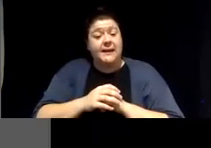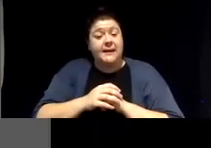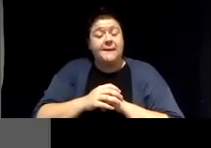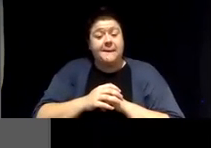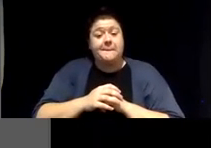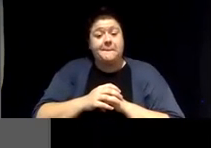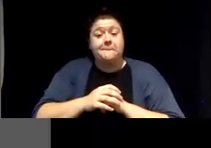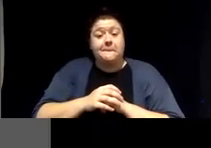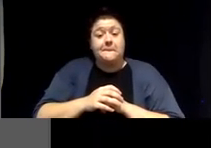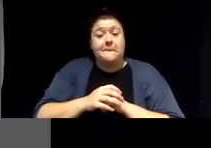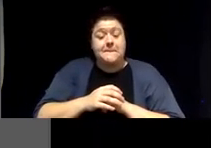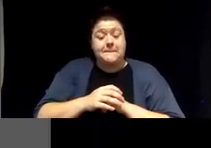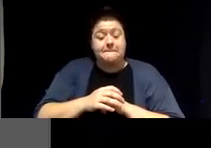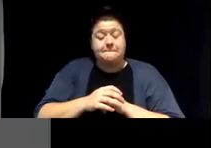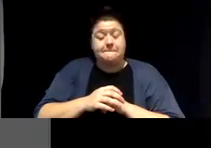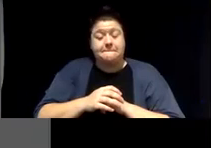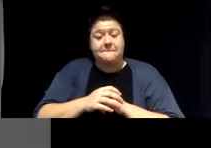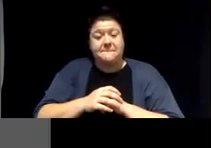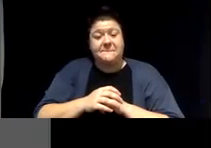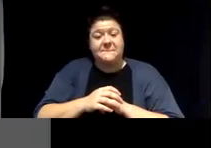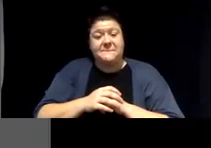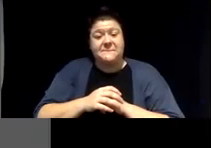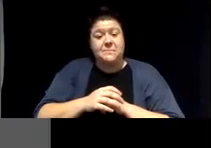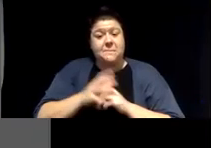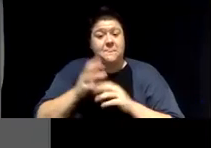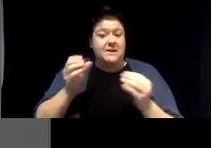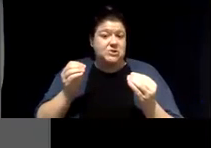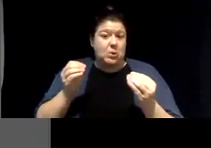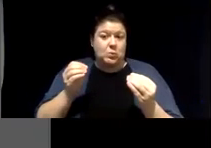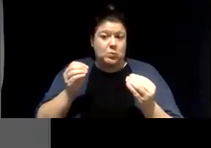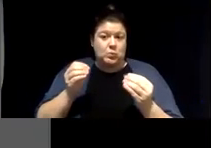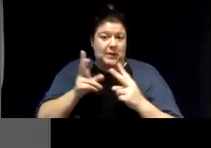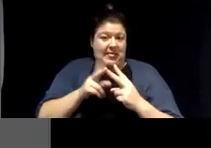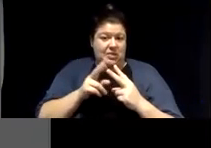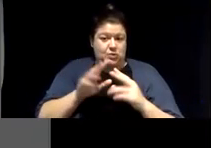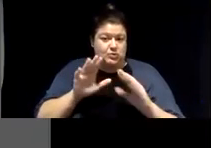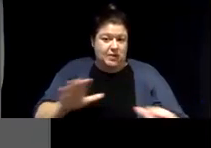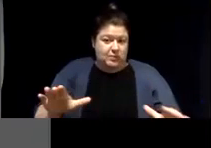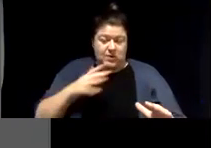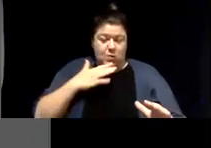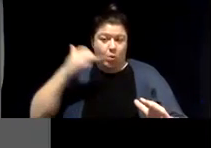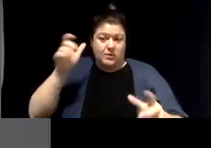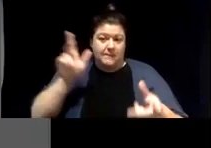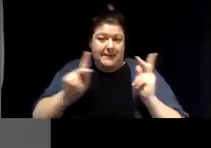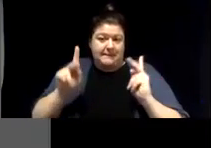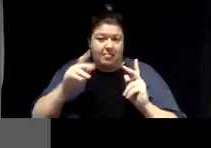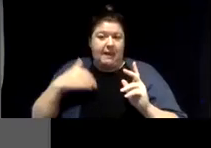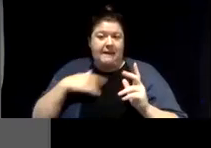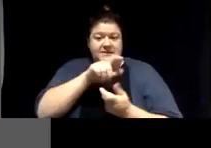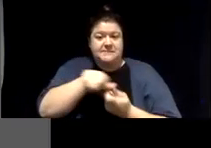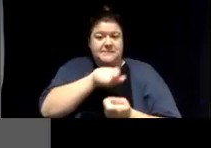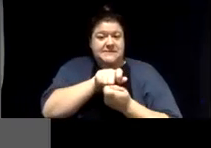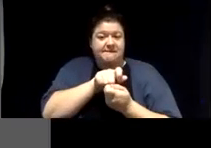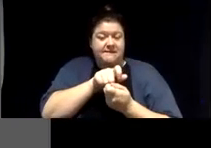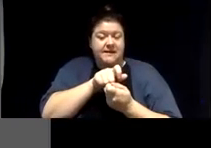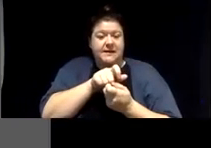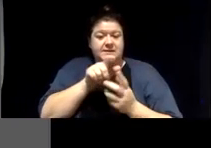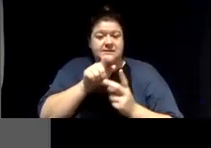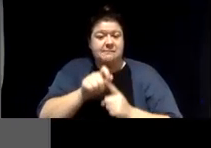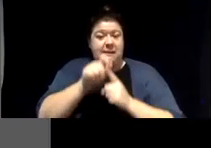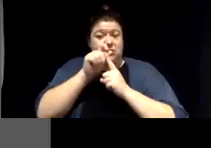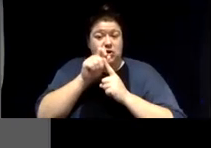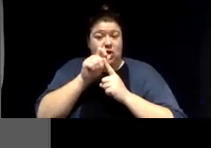geriatric dentistry. So for either children or for older people, they have their own special sets